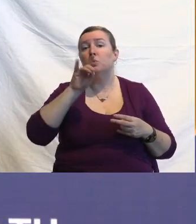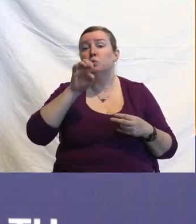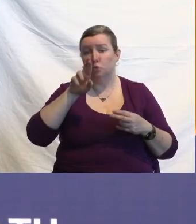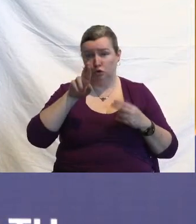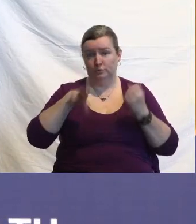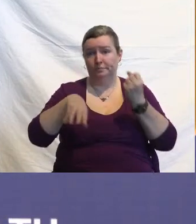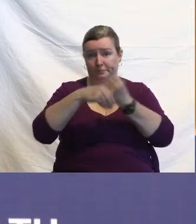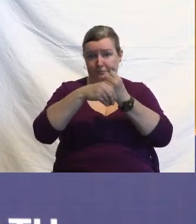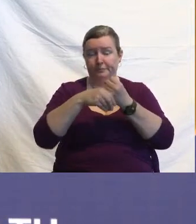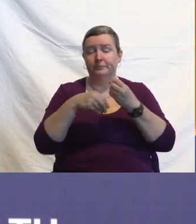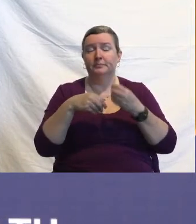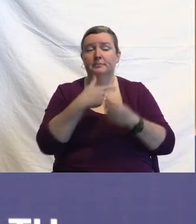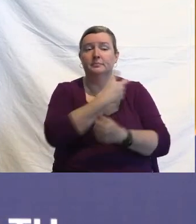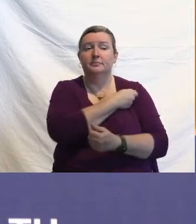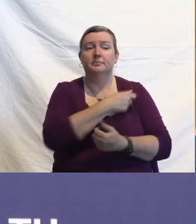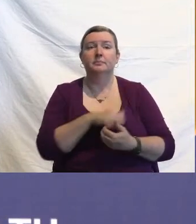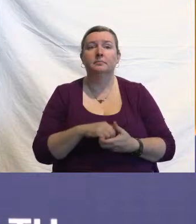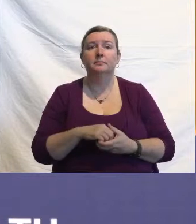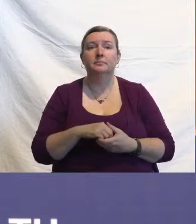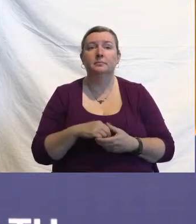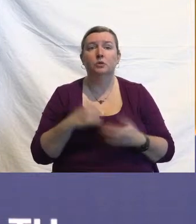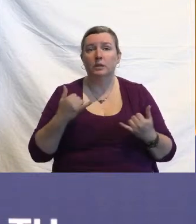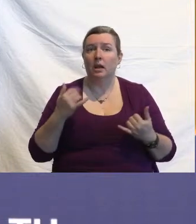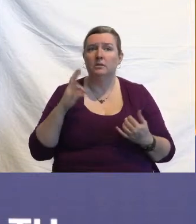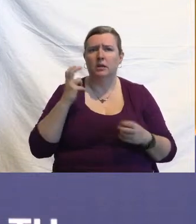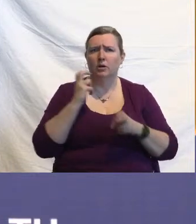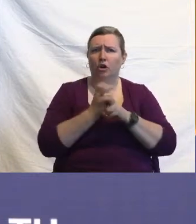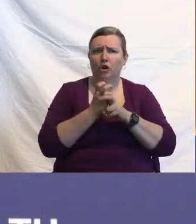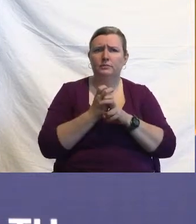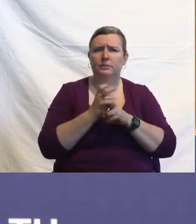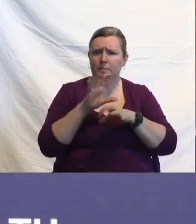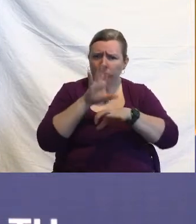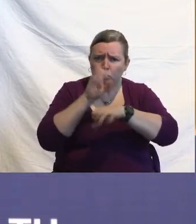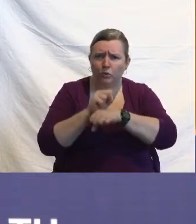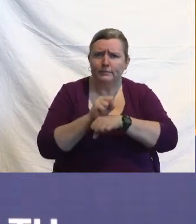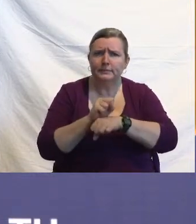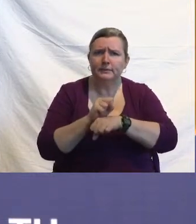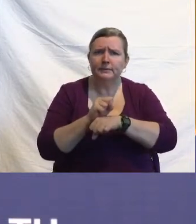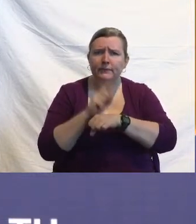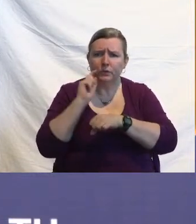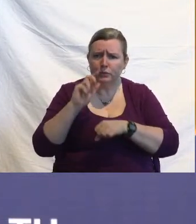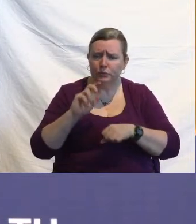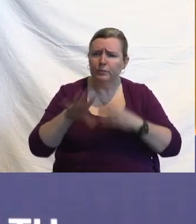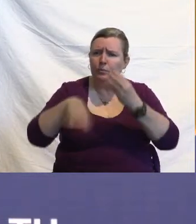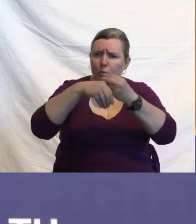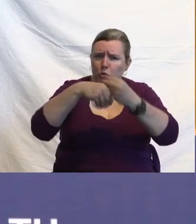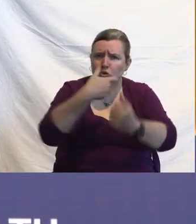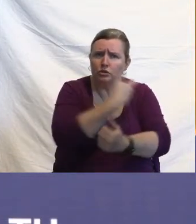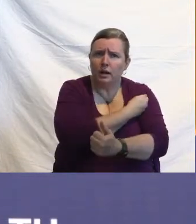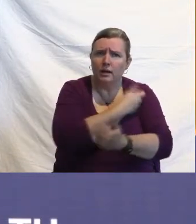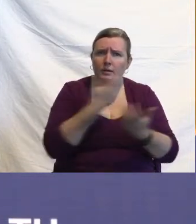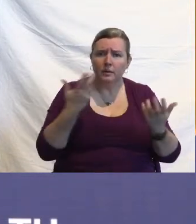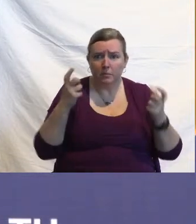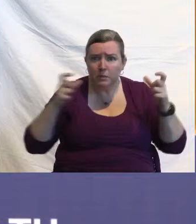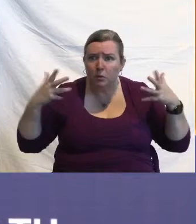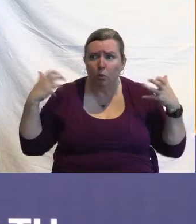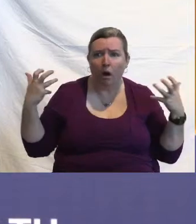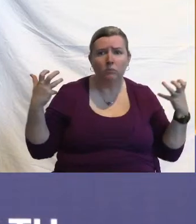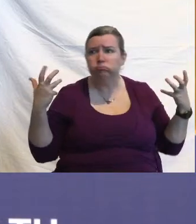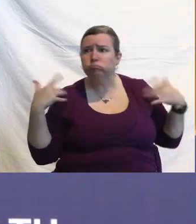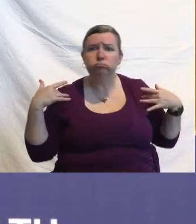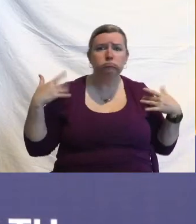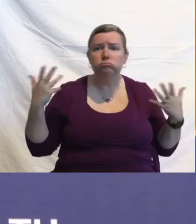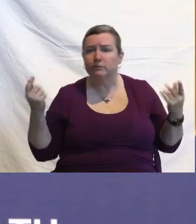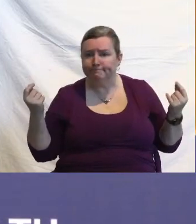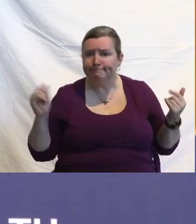I have to say, it's hard to get an appointment, meaning the demand is significant. I know our friend Joe D was out all over